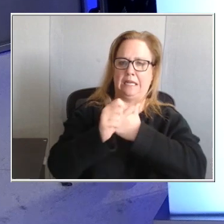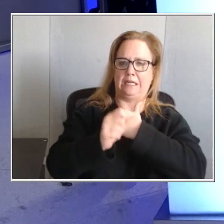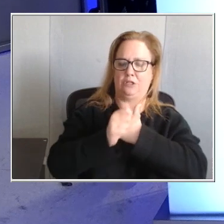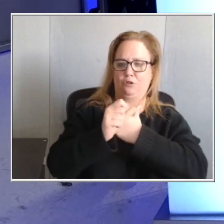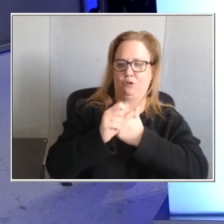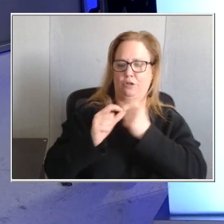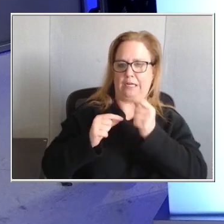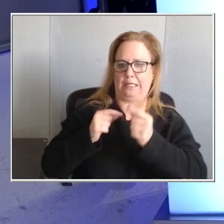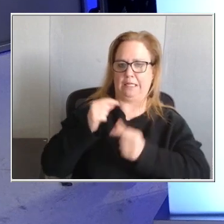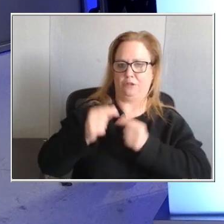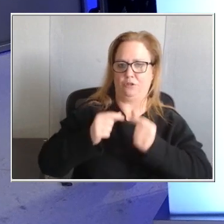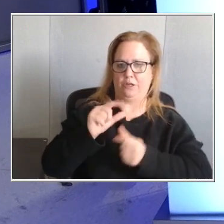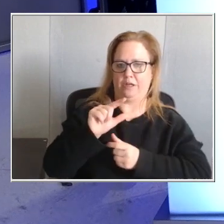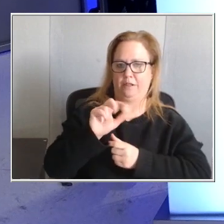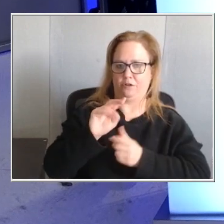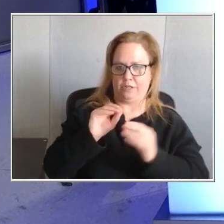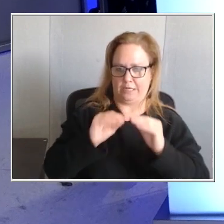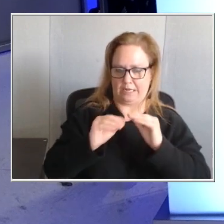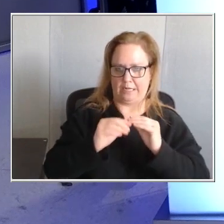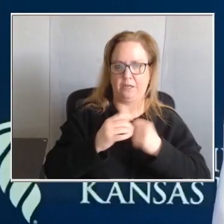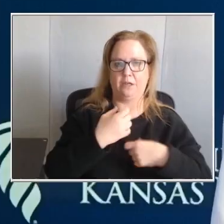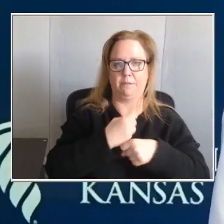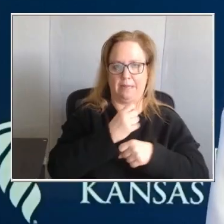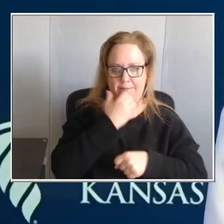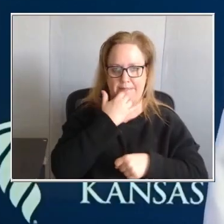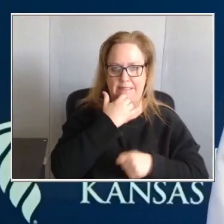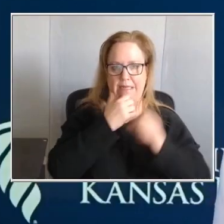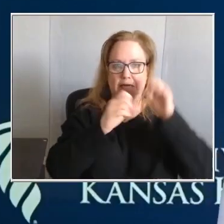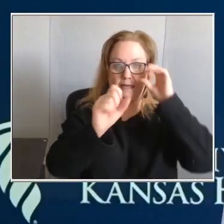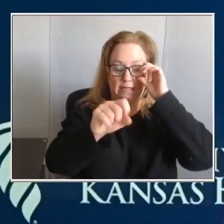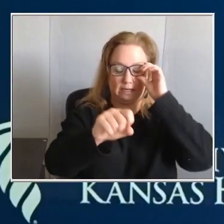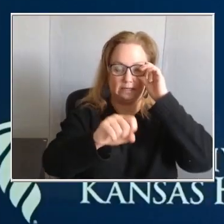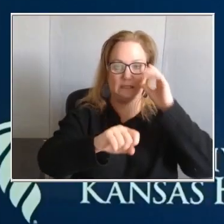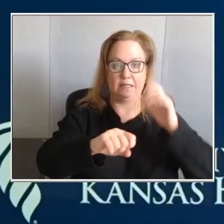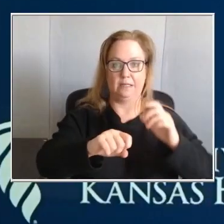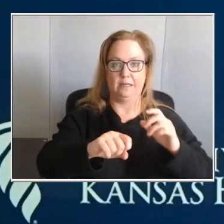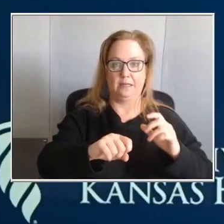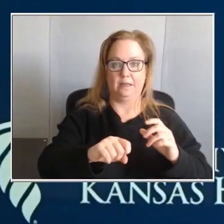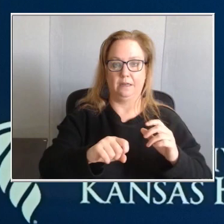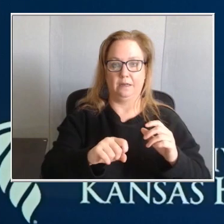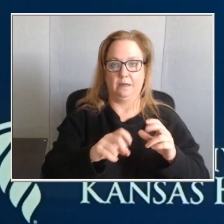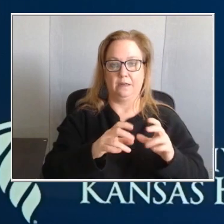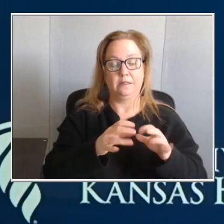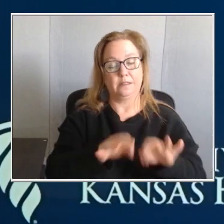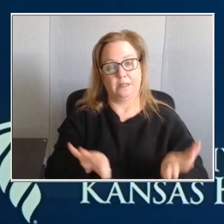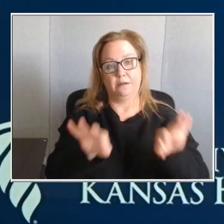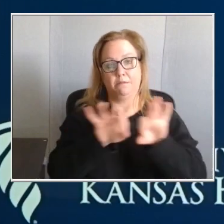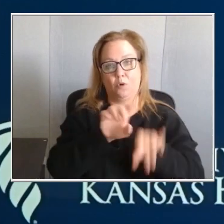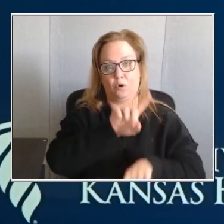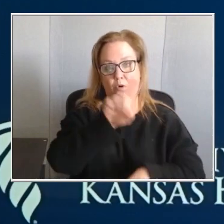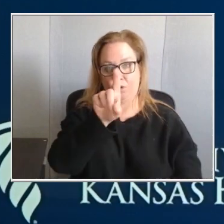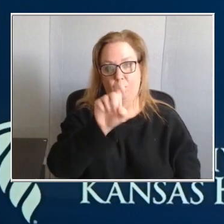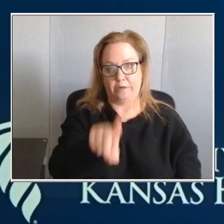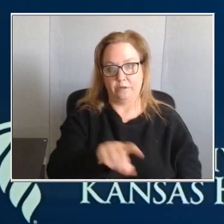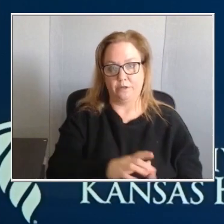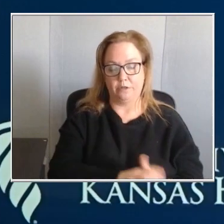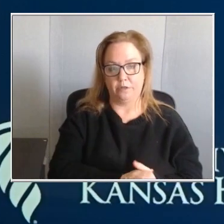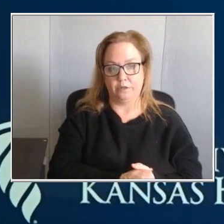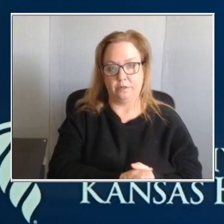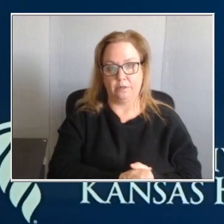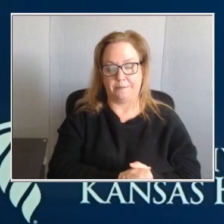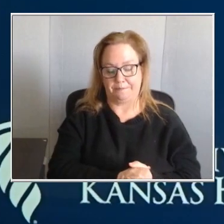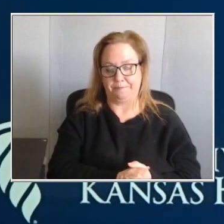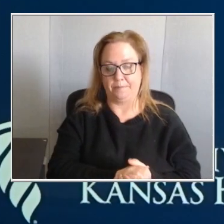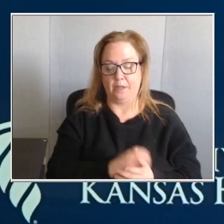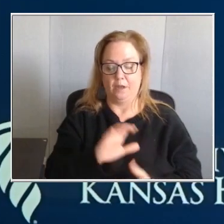the edit? Yes. Does that happen? Tell us about it. Yes, that can happen. And so this is a really very important question. When the